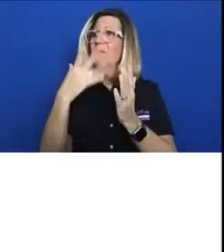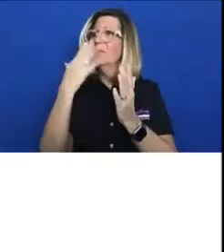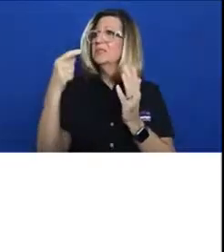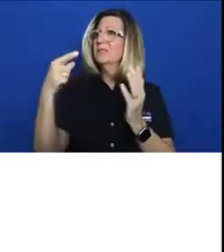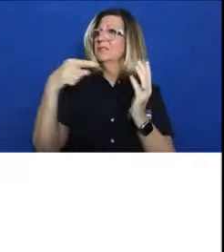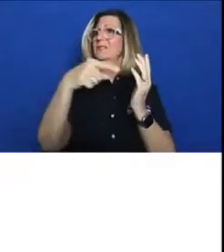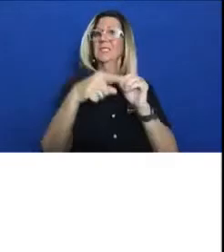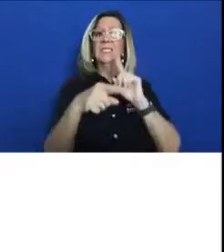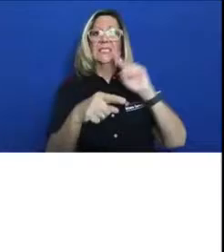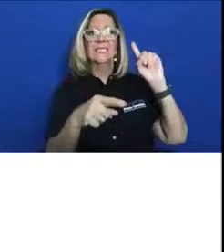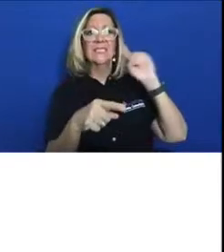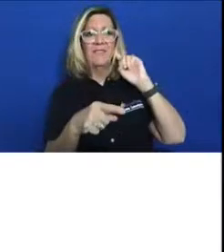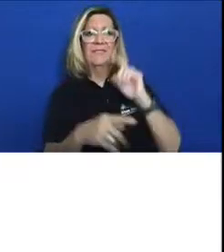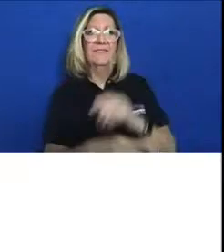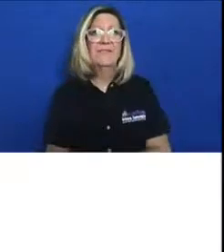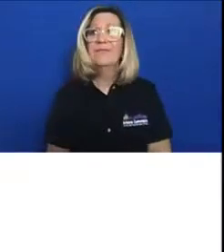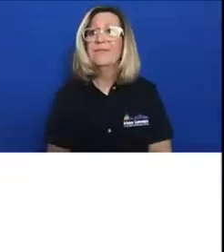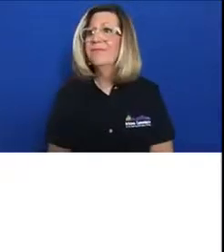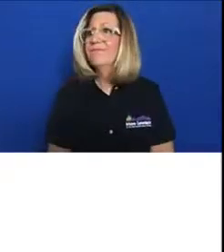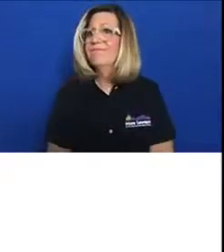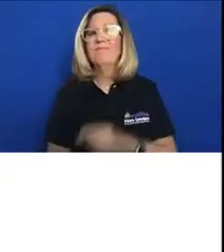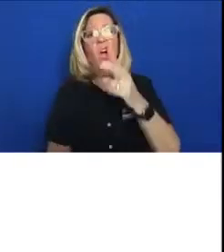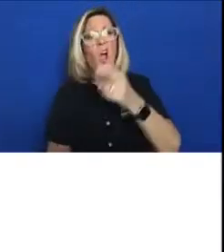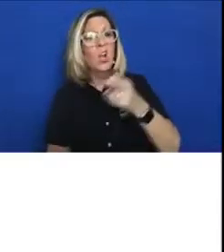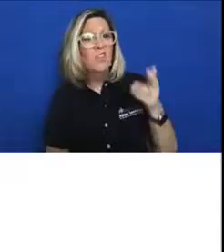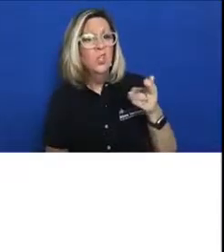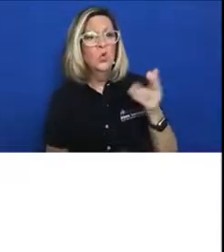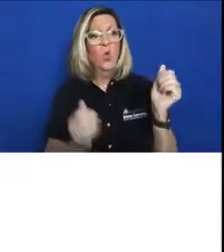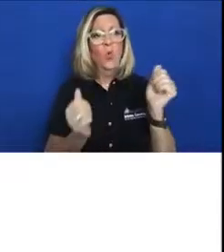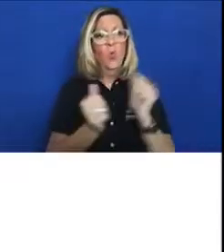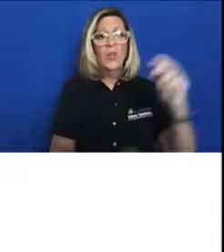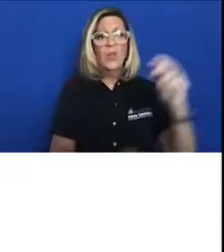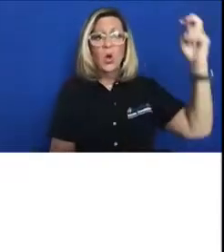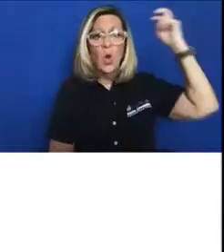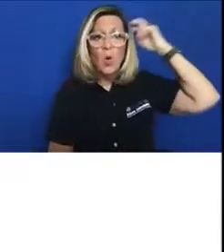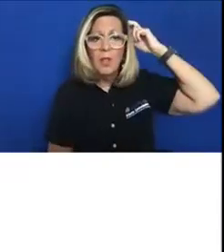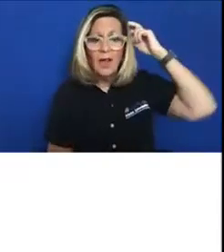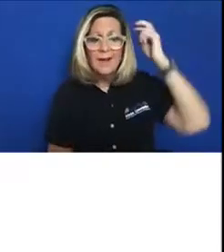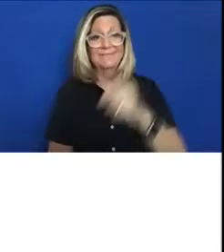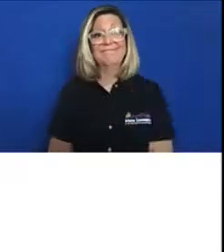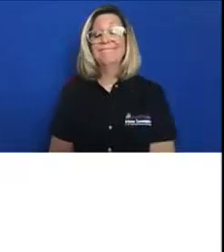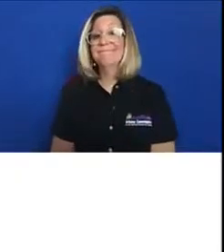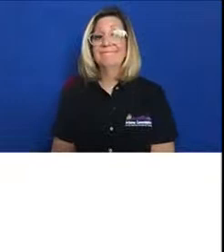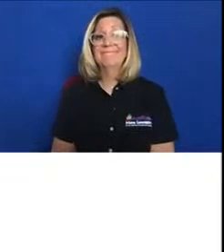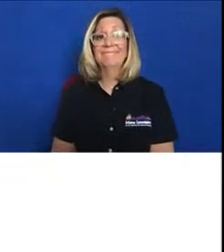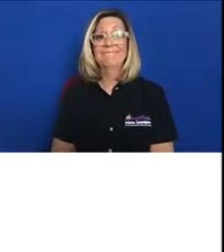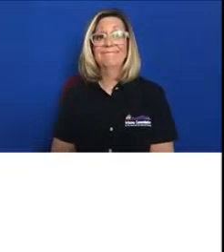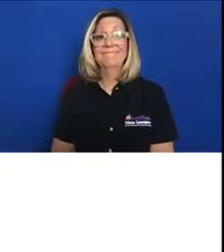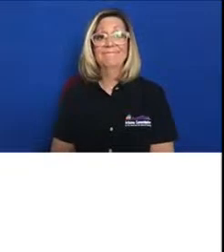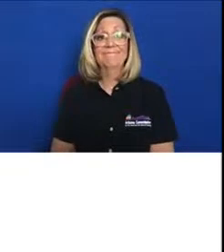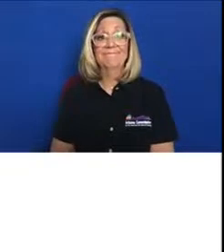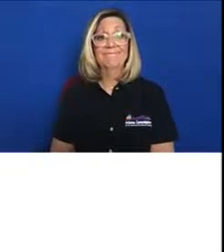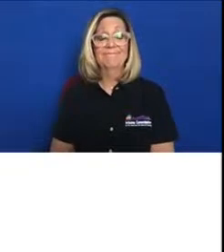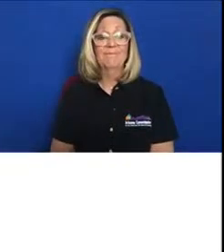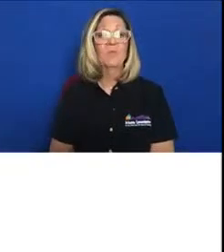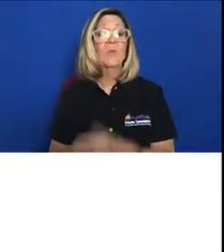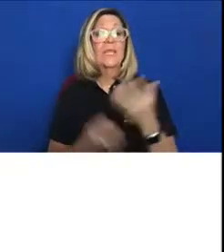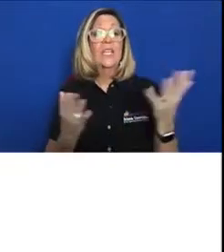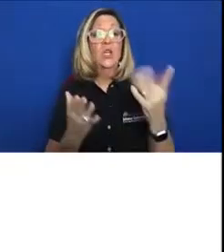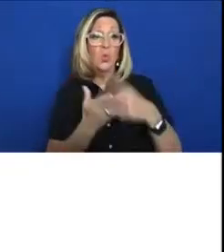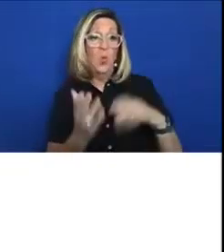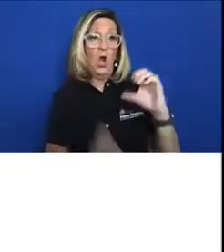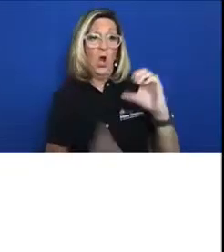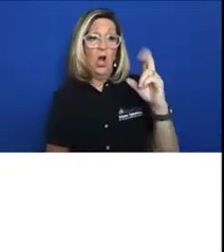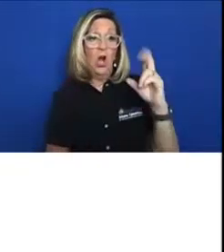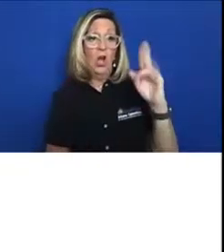he accepted a job with less pay, all because he was deaf or hard of hearing with a cochlear